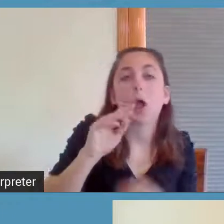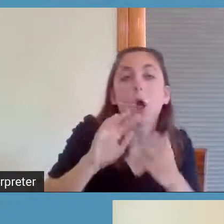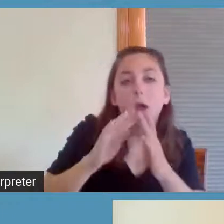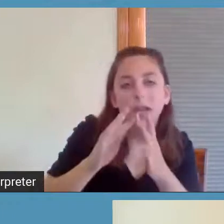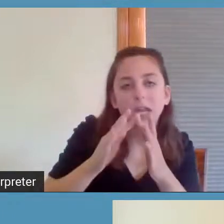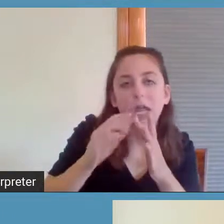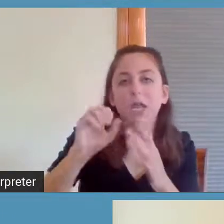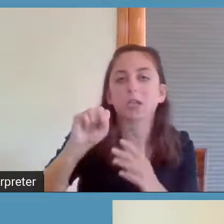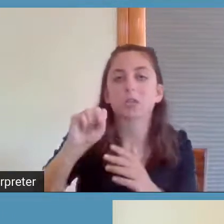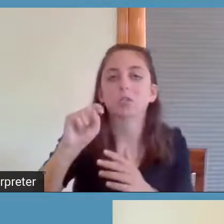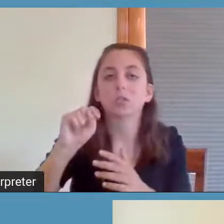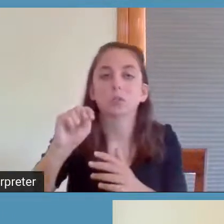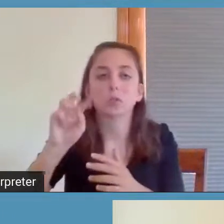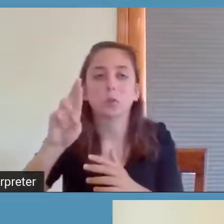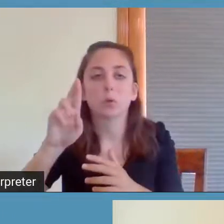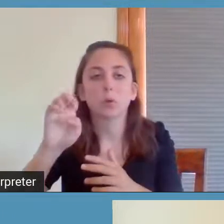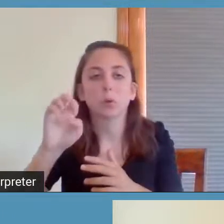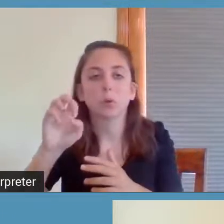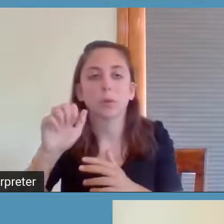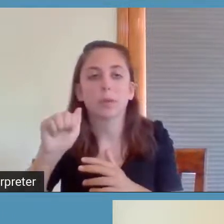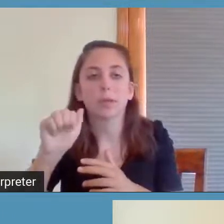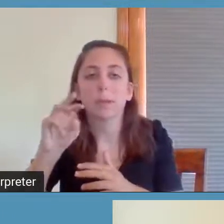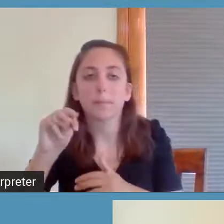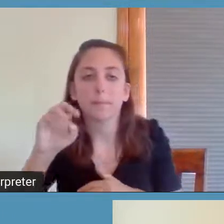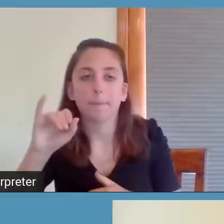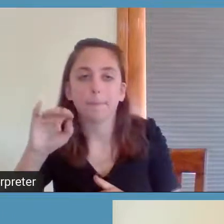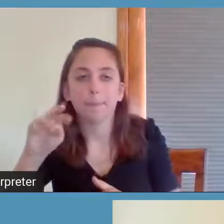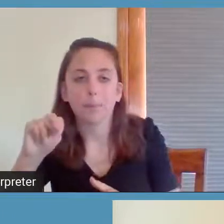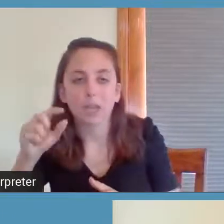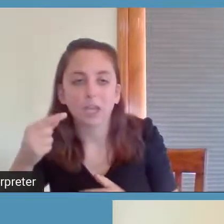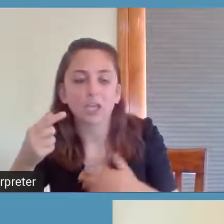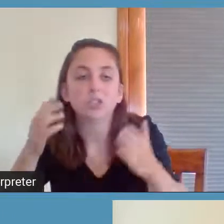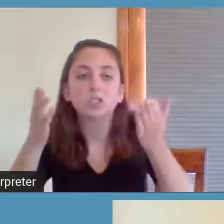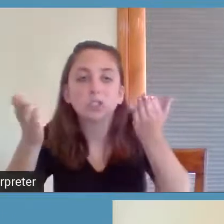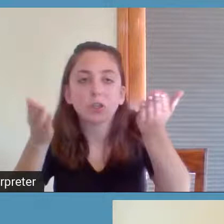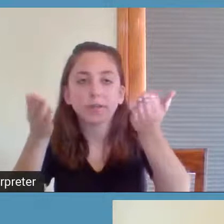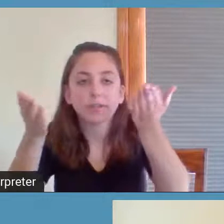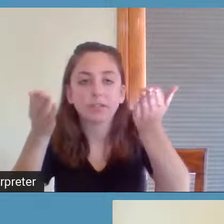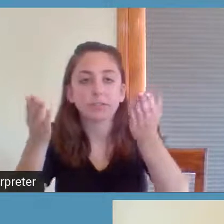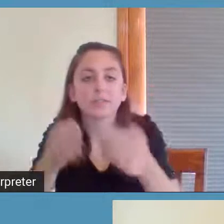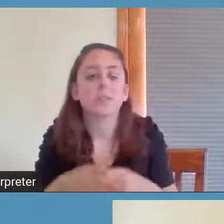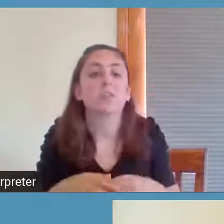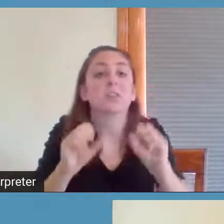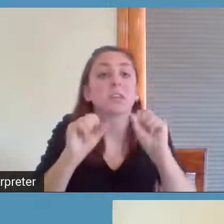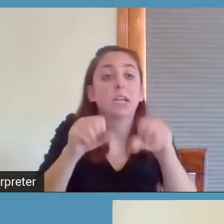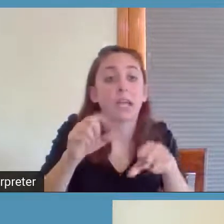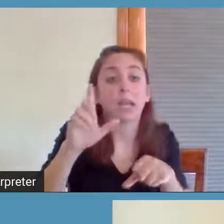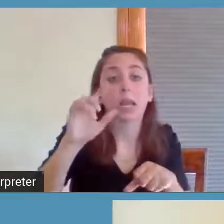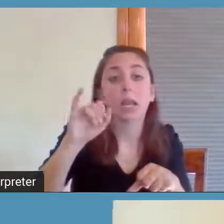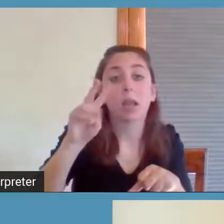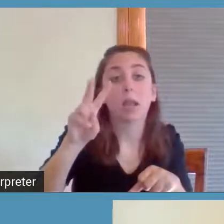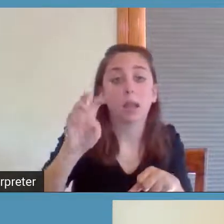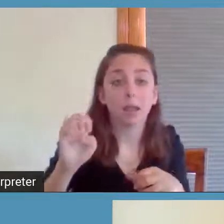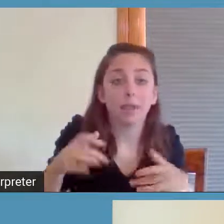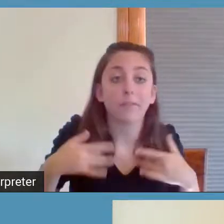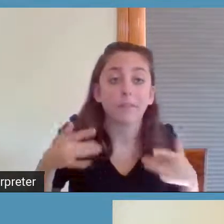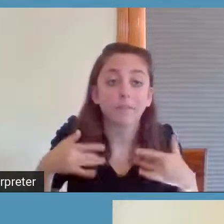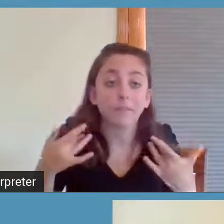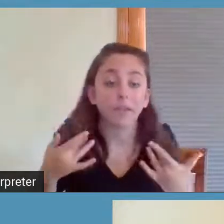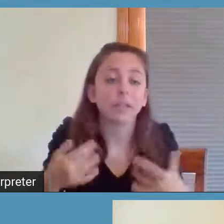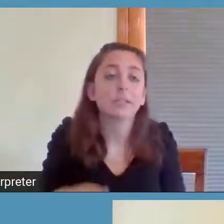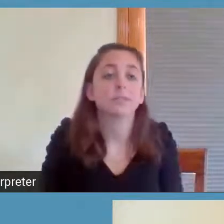different protocols. You could, you know, in theory, be able to do live events, having that come into the virtual